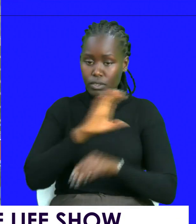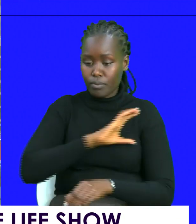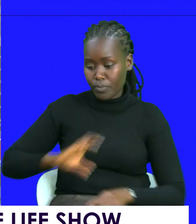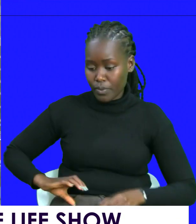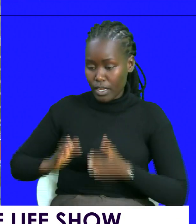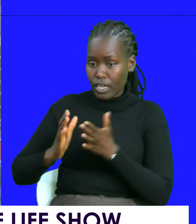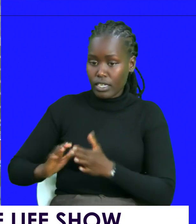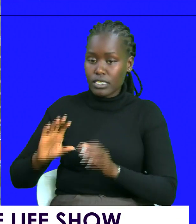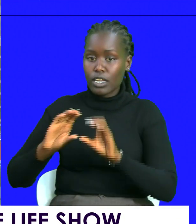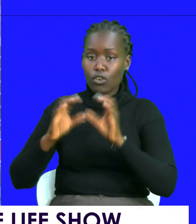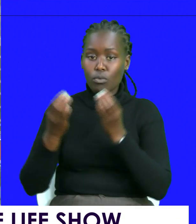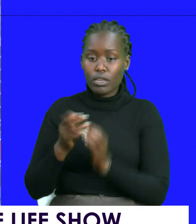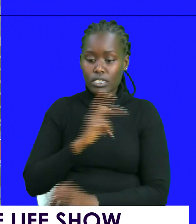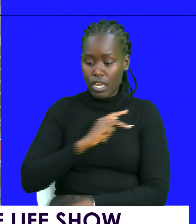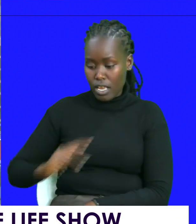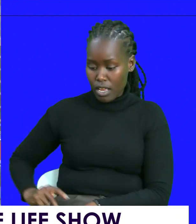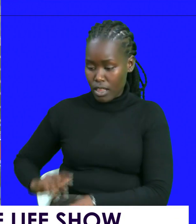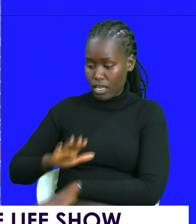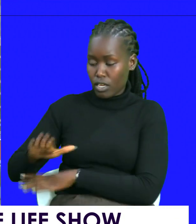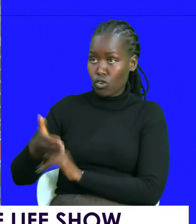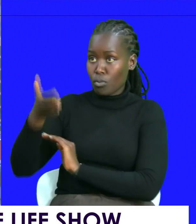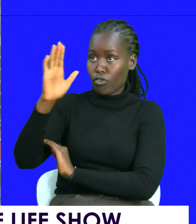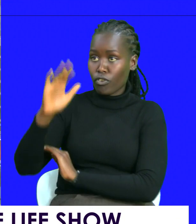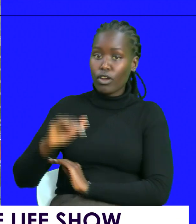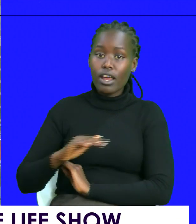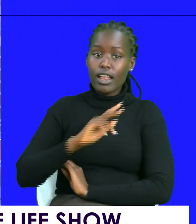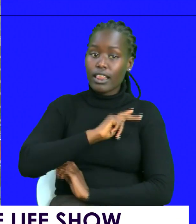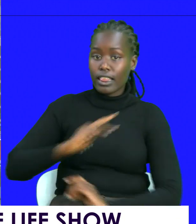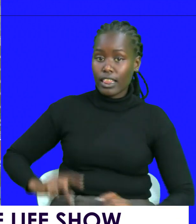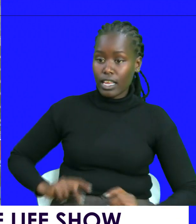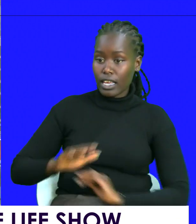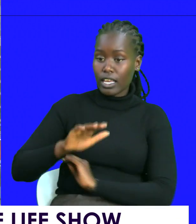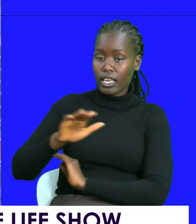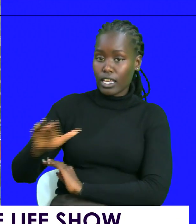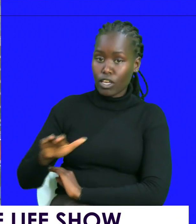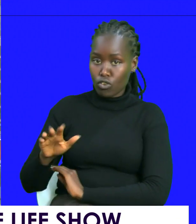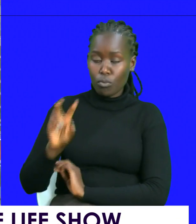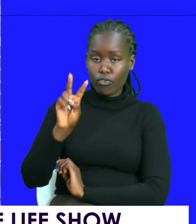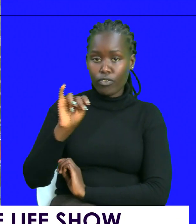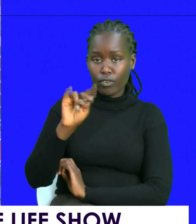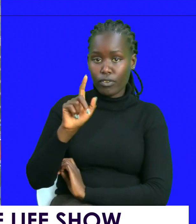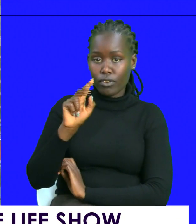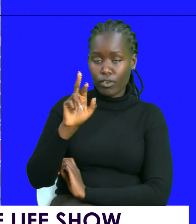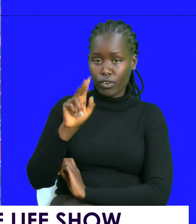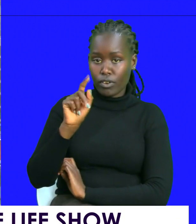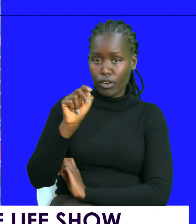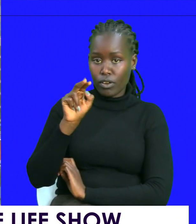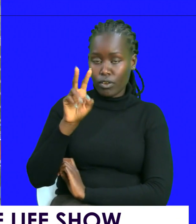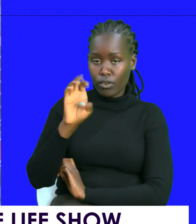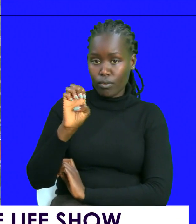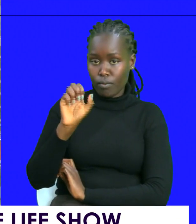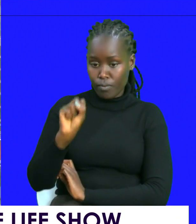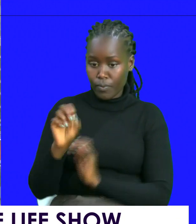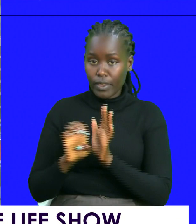kingdom of God is a kingdom of virtues. In fact, if you go to the good book, the Bible, the example that the Lord